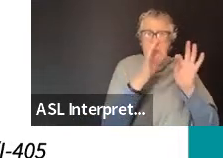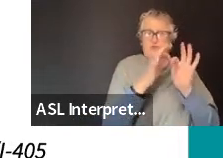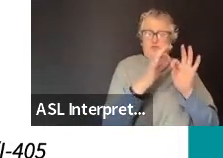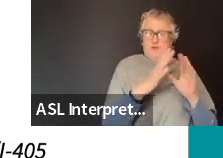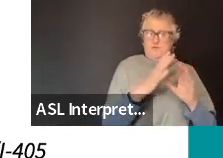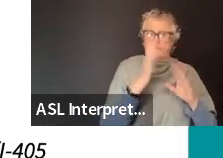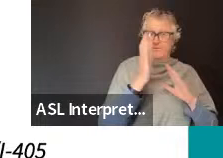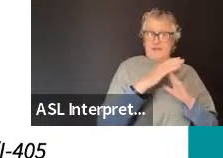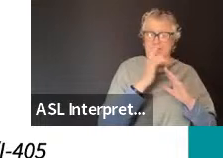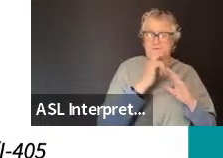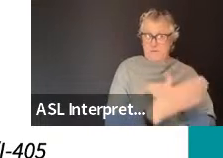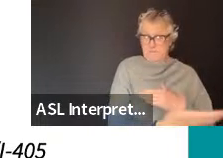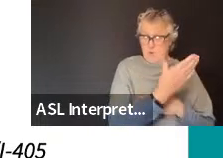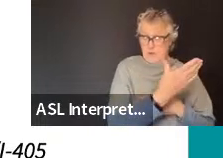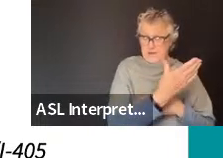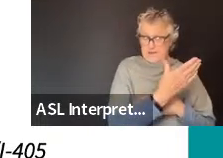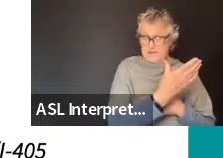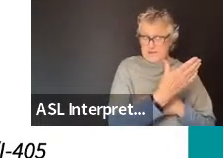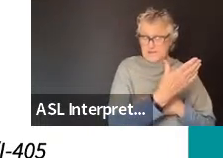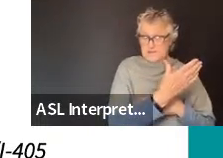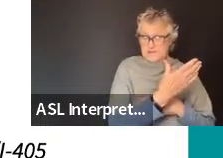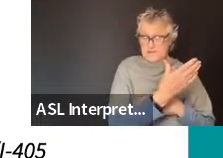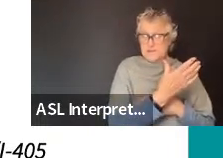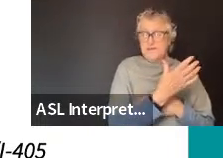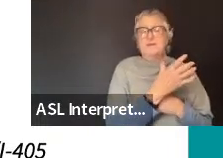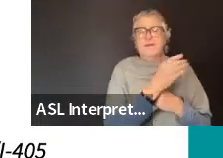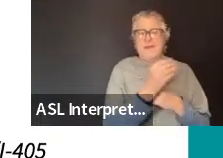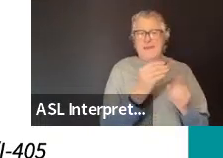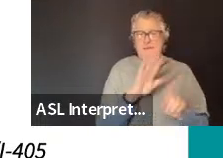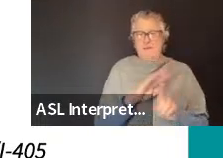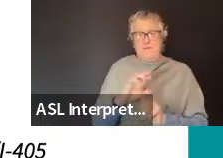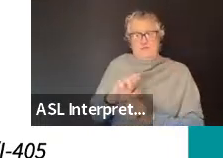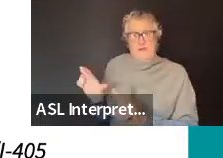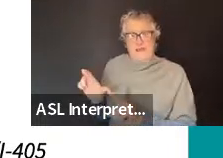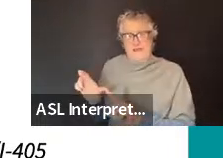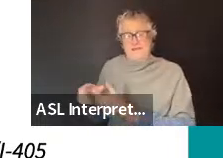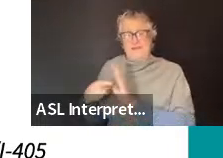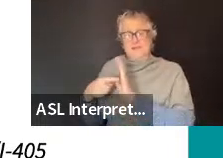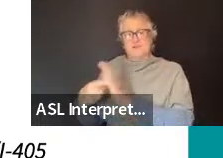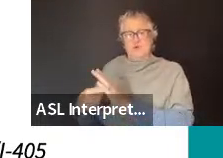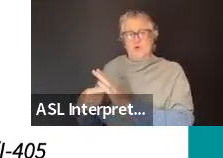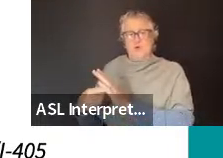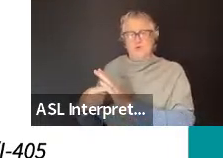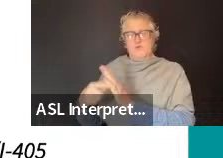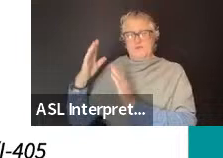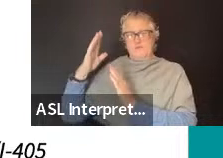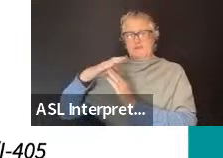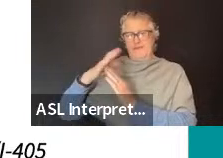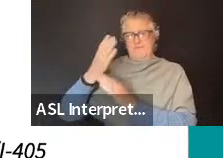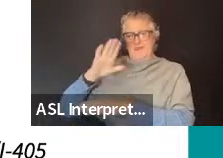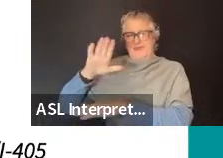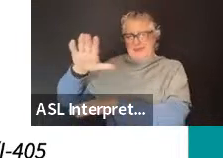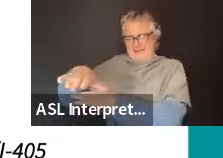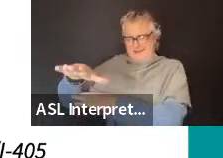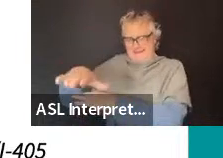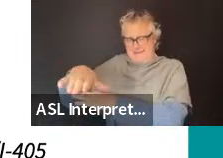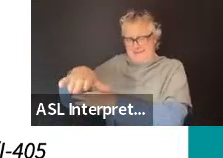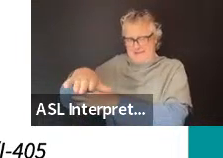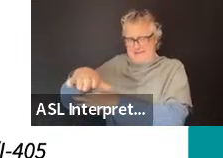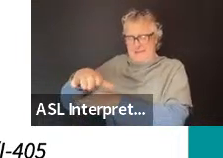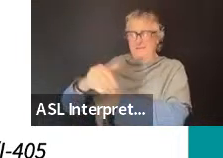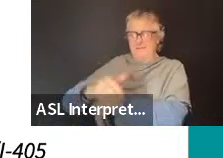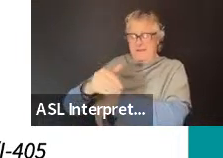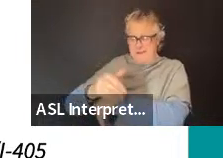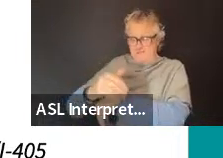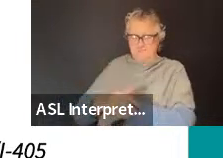left in the bar chart. And then the graphic on the right is showing the critical PM peak, the northbound kind of travel time